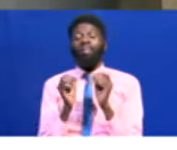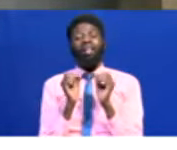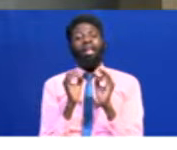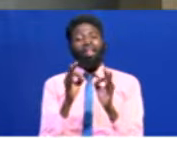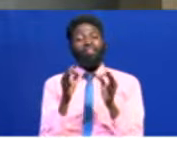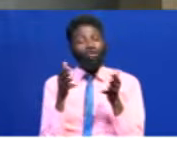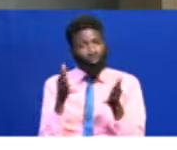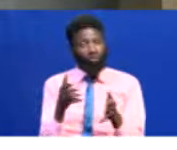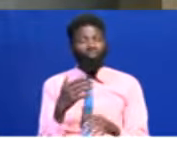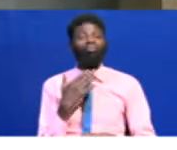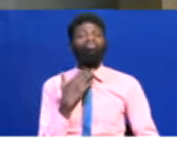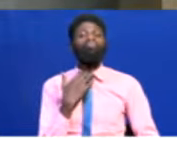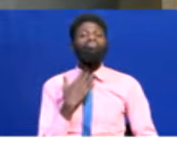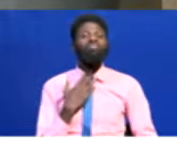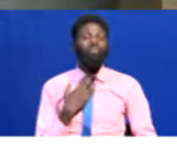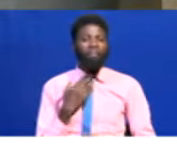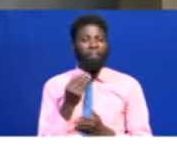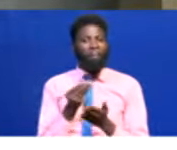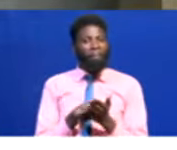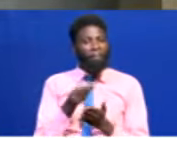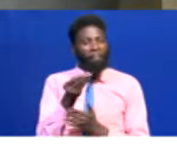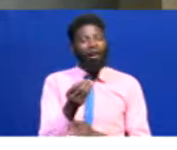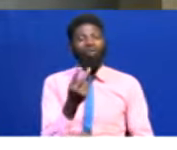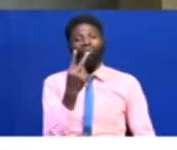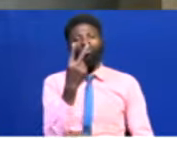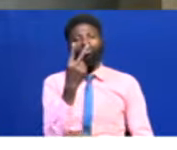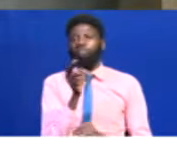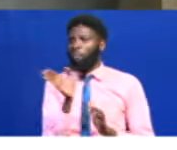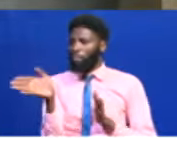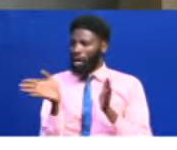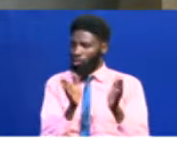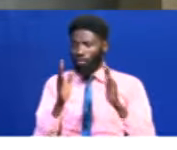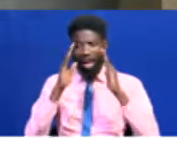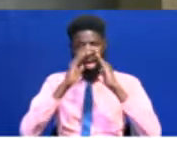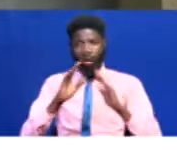want to buy a two-bedroomed house in Nairobi,